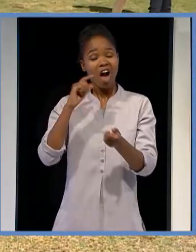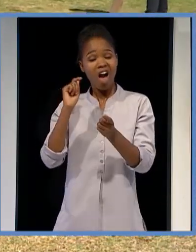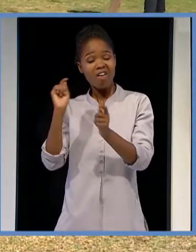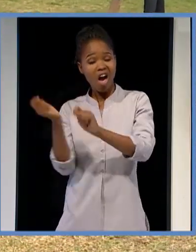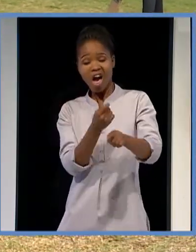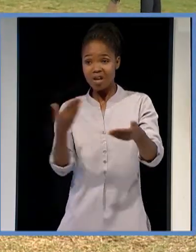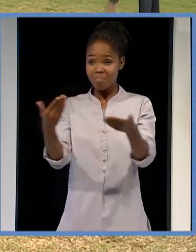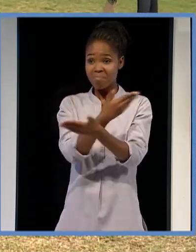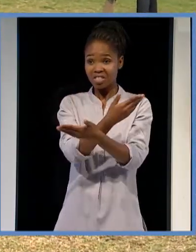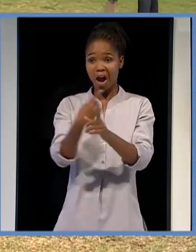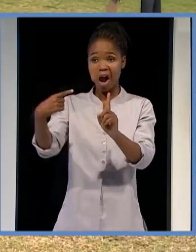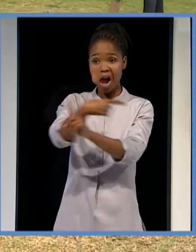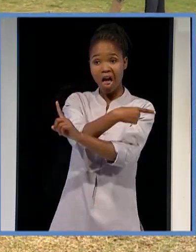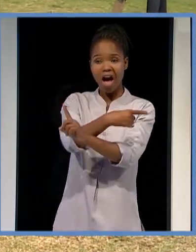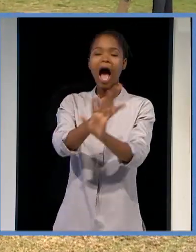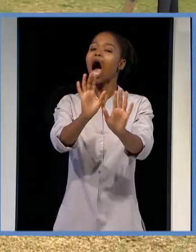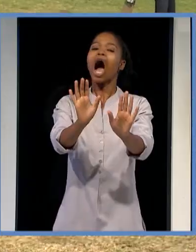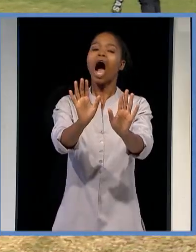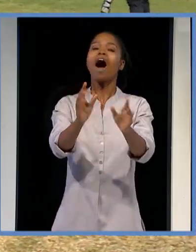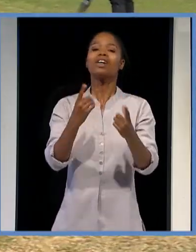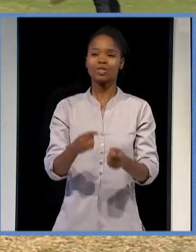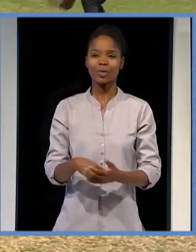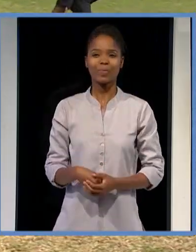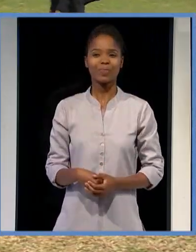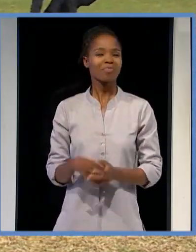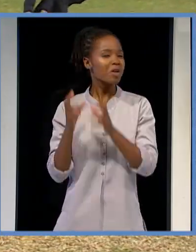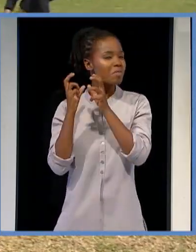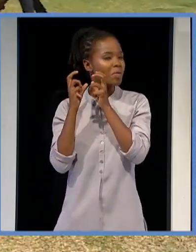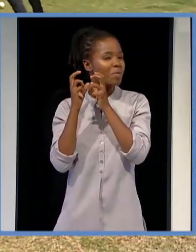a miss. It's just, All right. It's coming. Yeah.